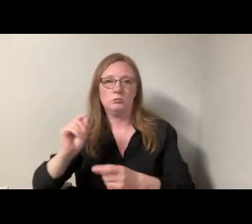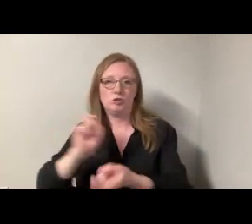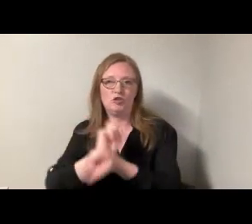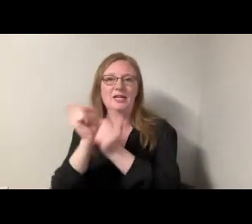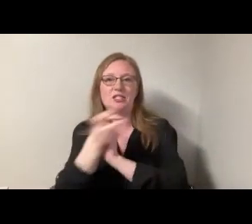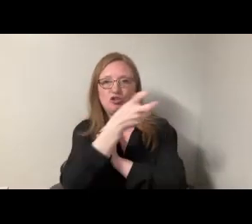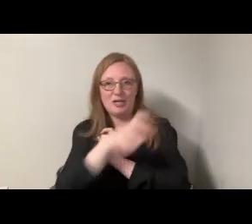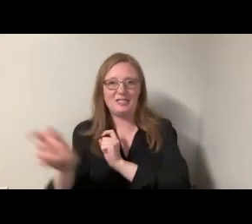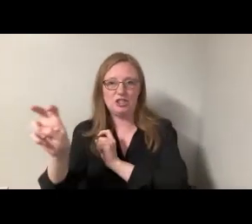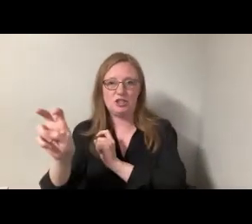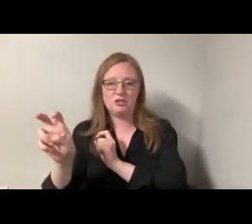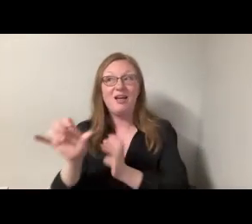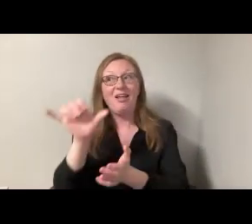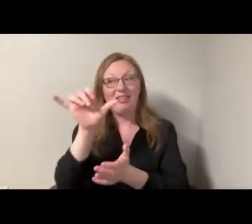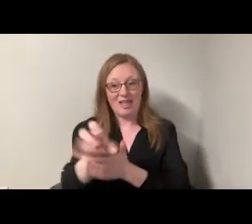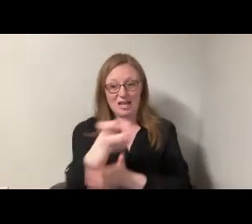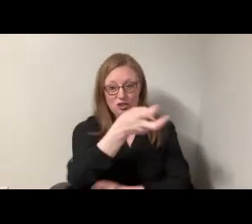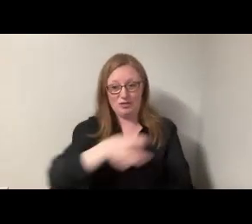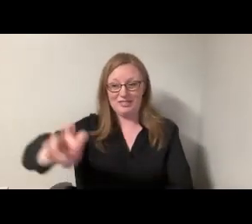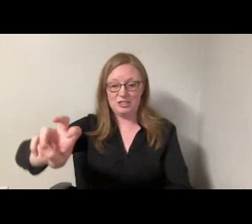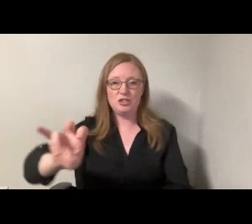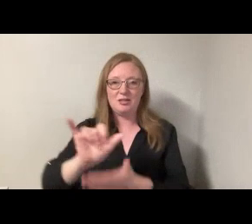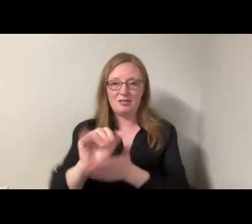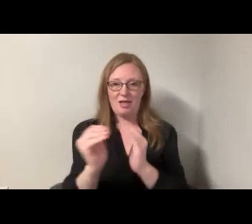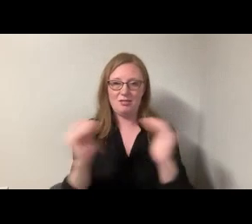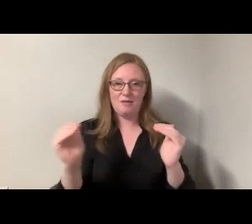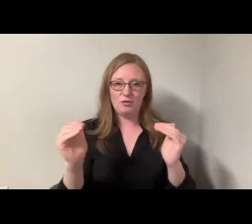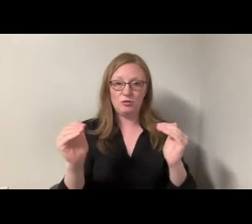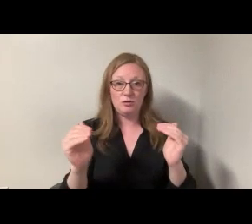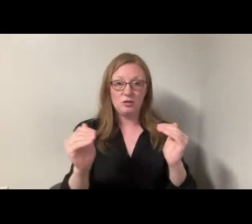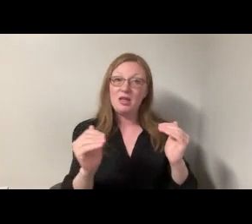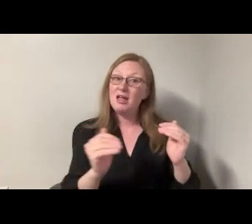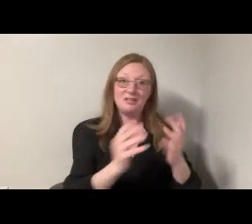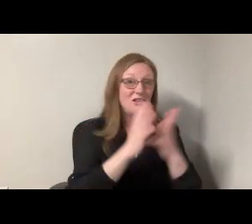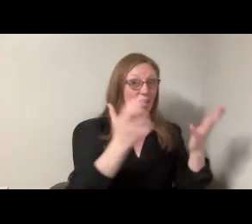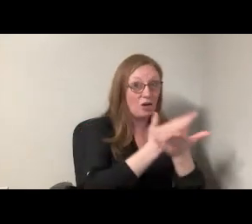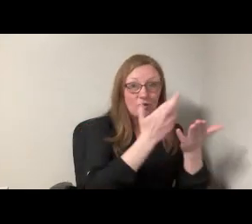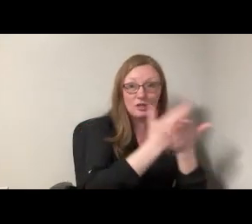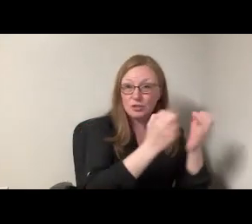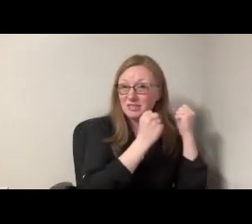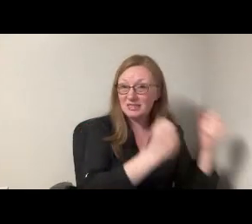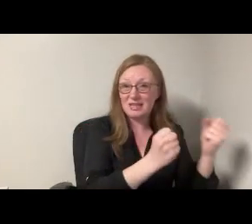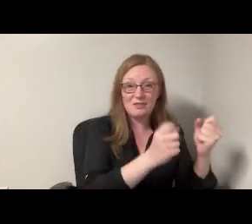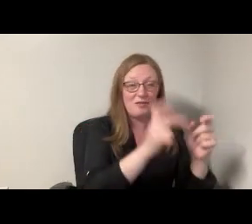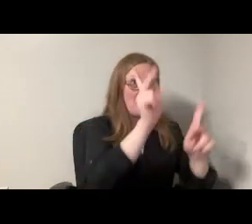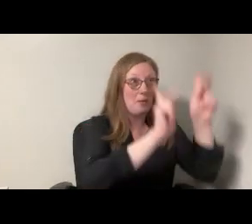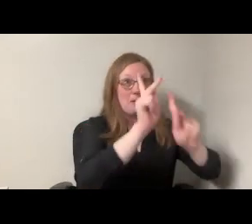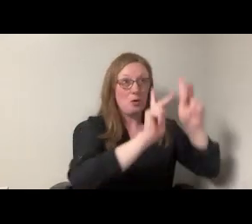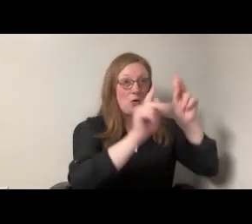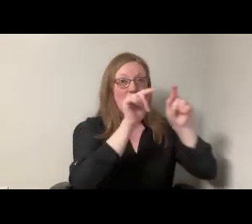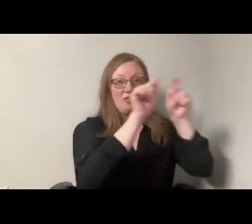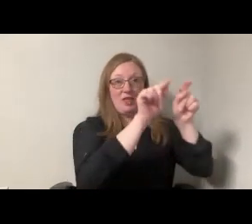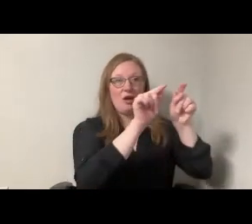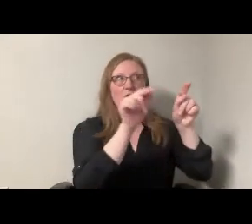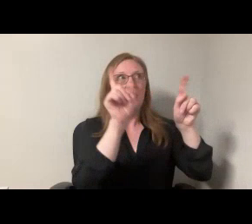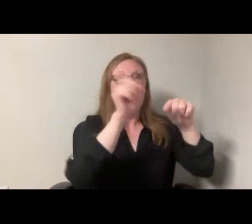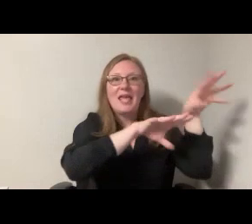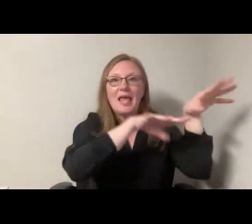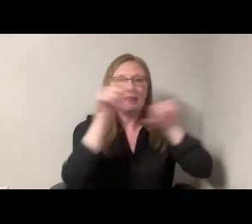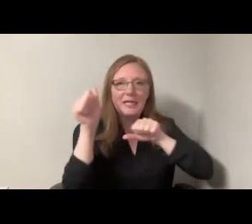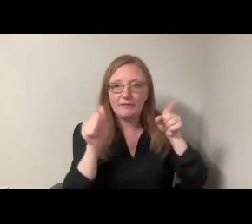doing shelter resident transition with this level is very resource intensive, and plus if the people have nowhere to go,